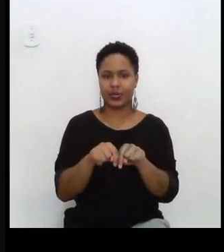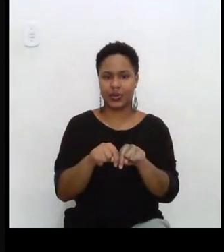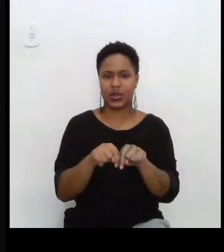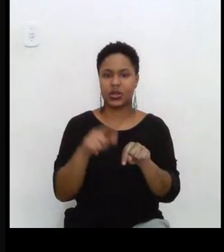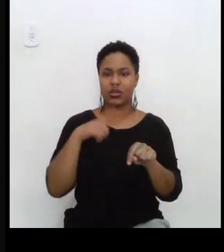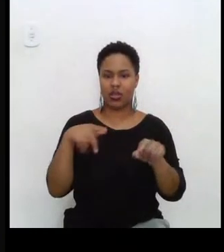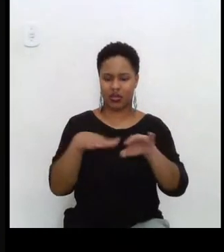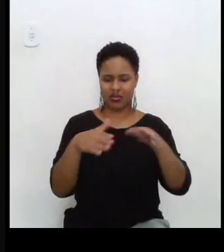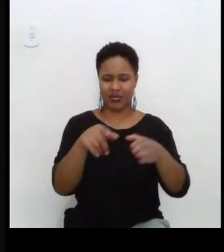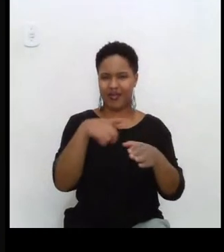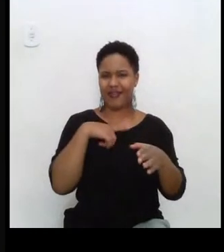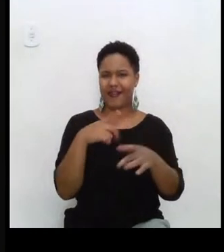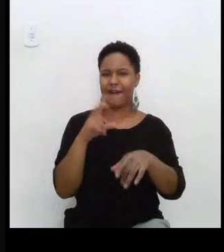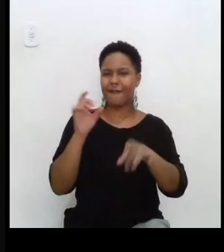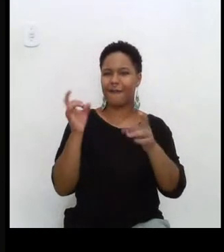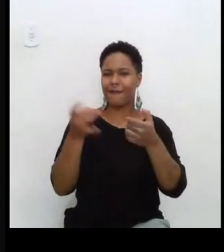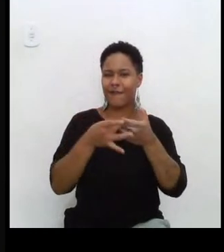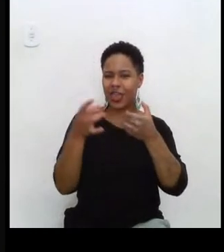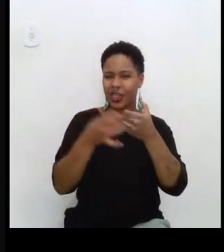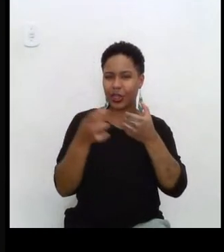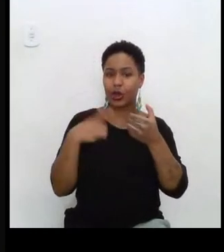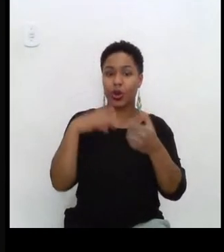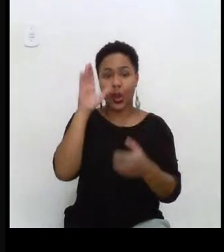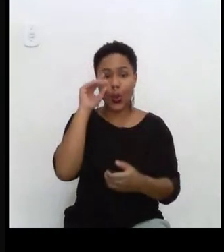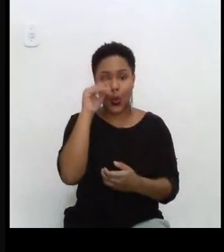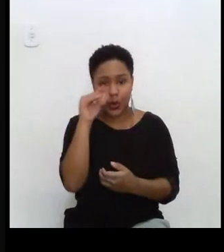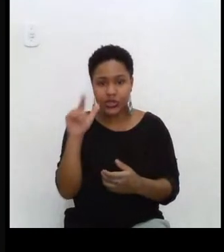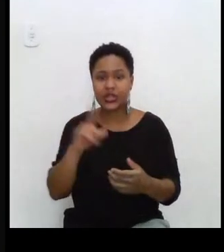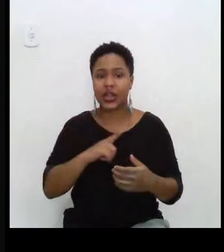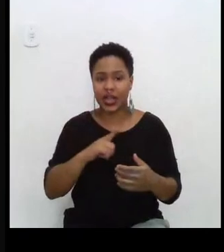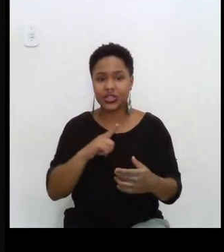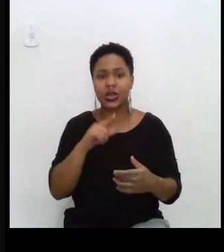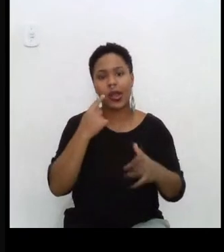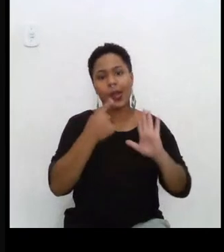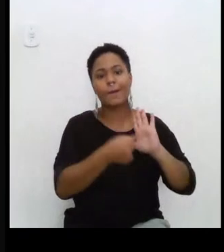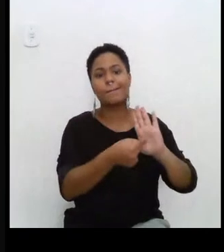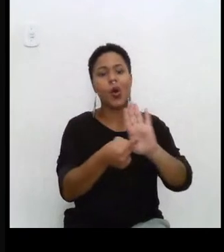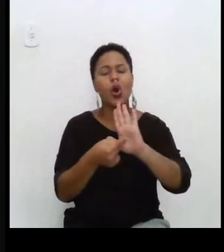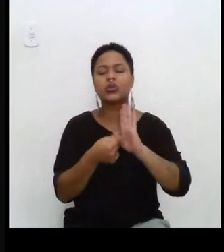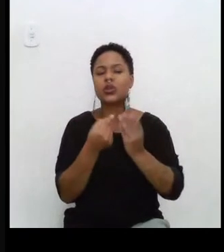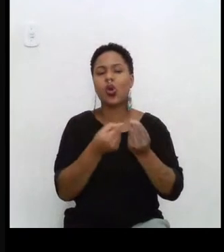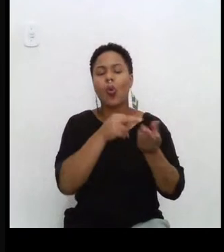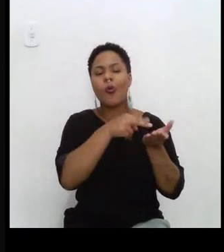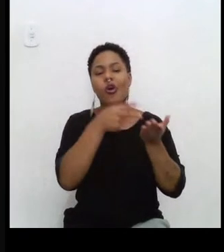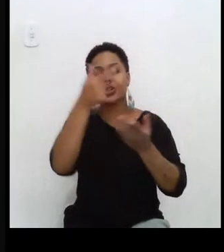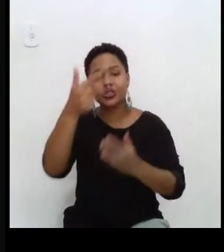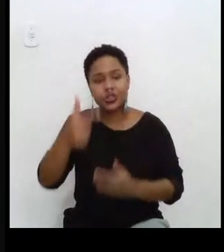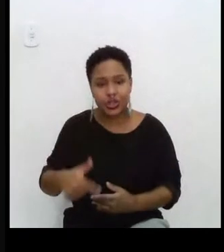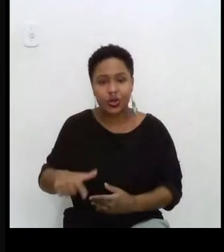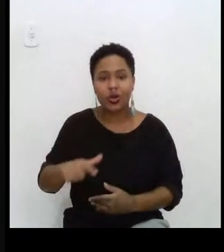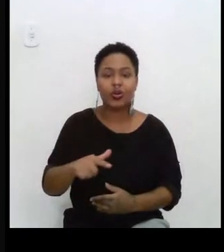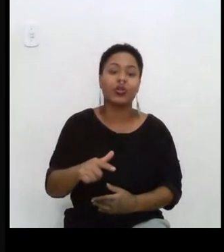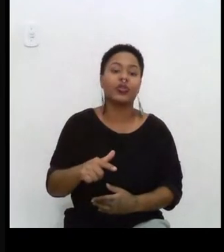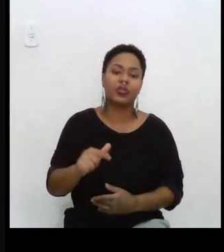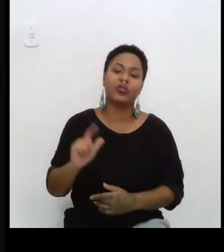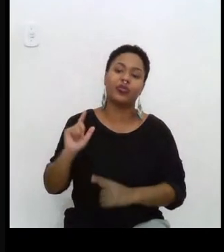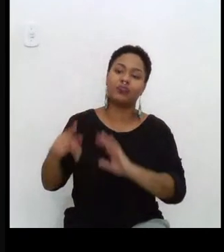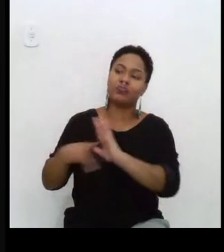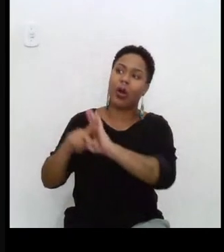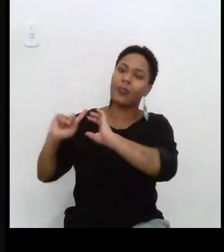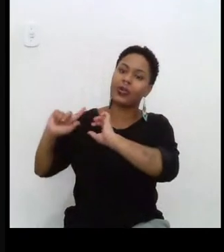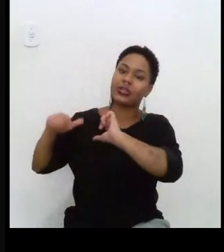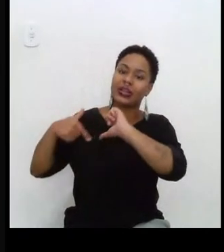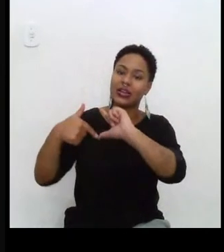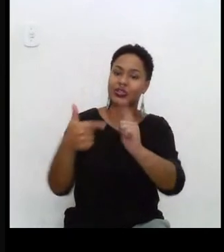arterial e preencher tryhorn estrear typically Found Love House Ninja